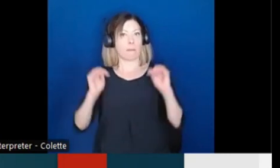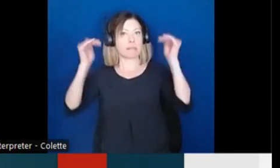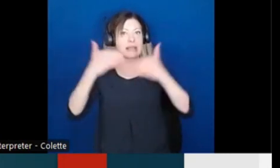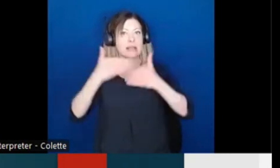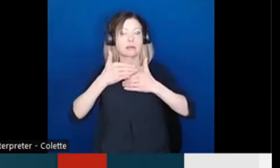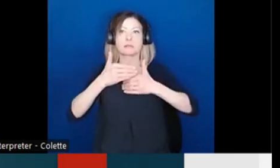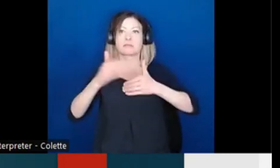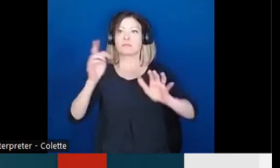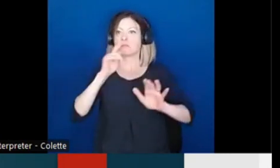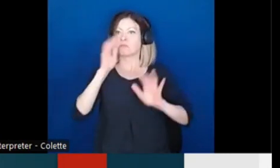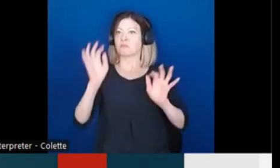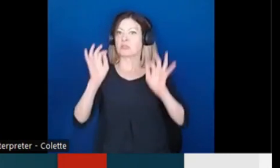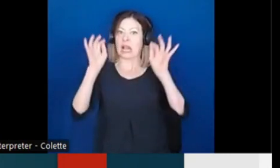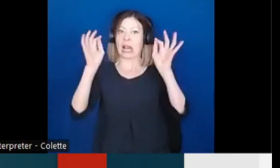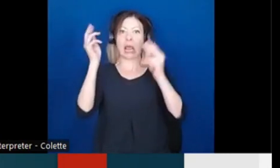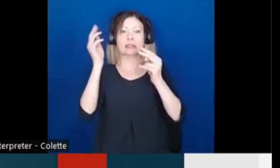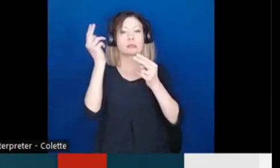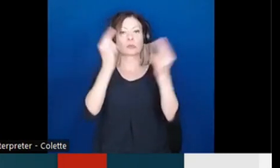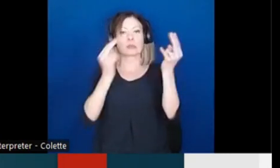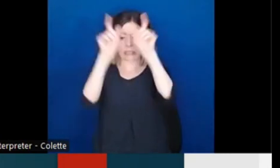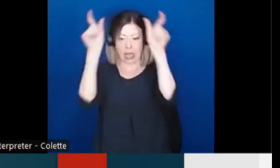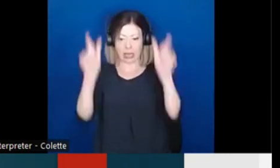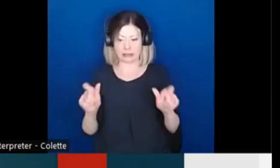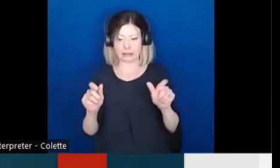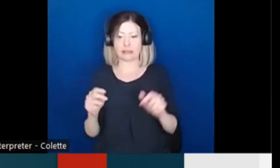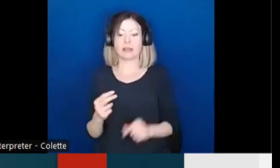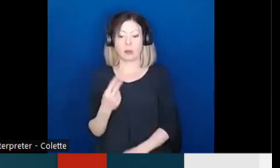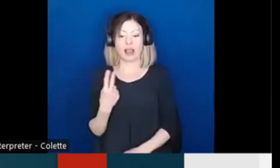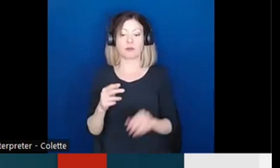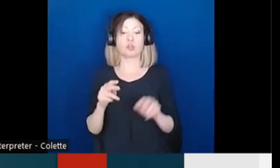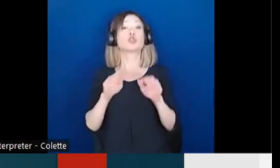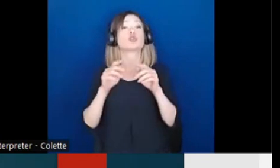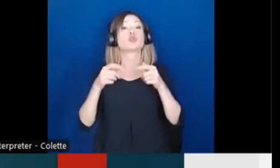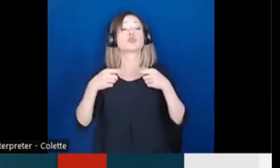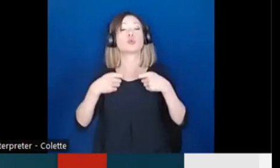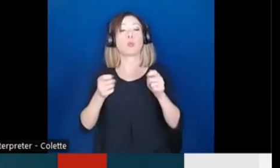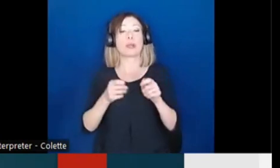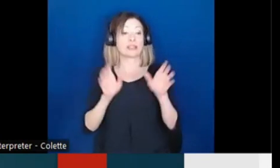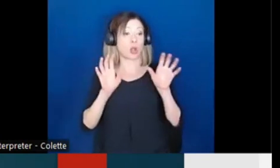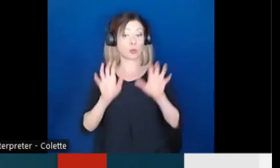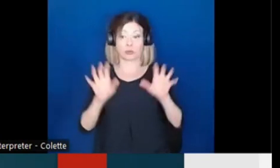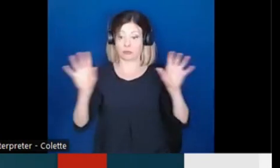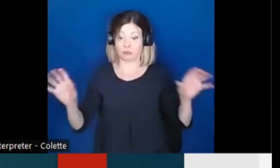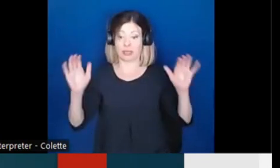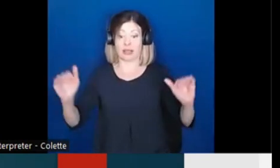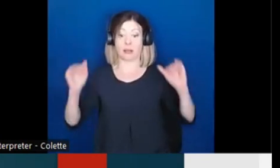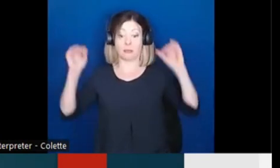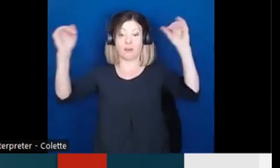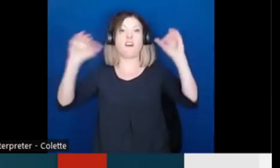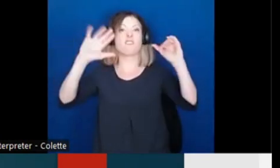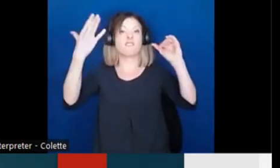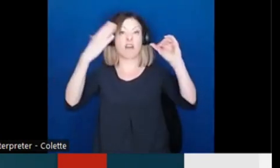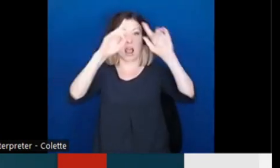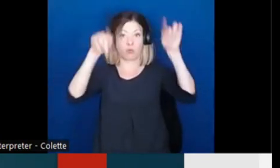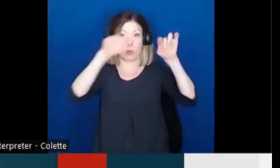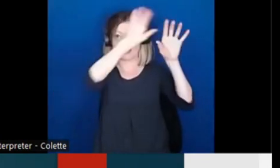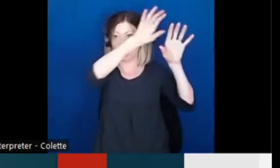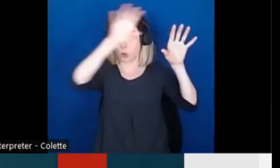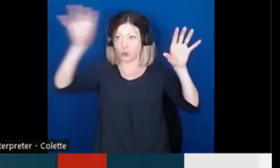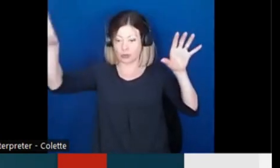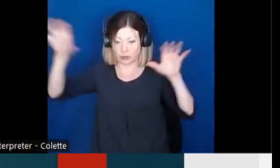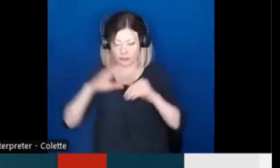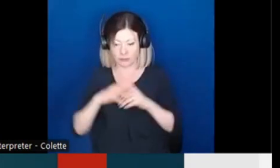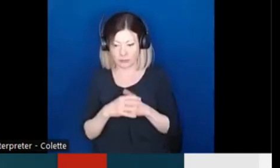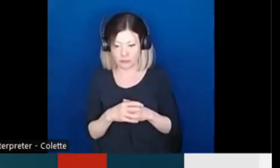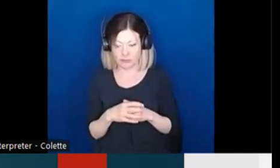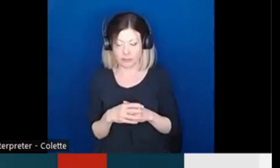2 windows on either side, an upper floor with 5 windows. It was less built up around the parsonage then, so you get the sense of it